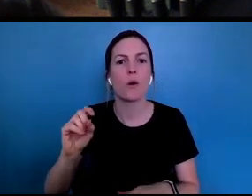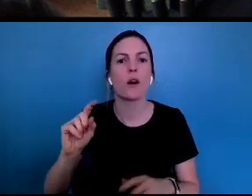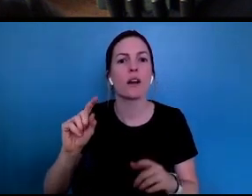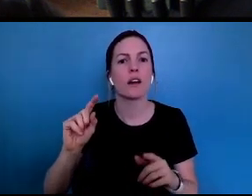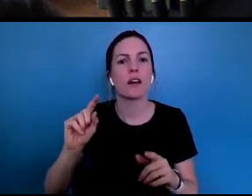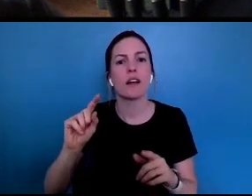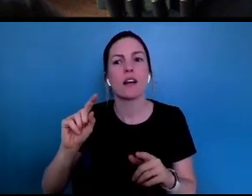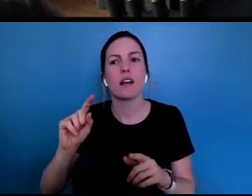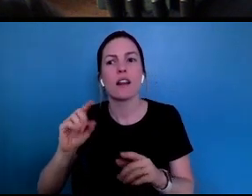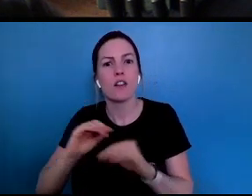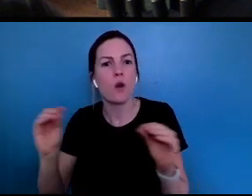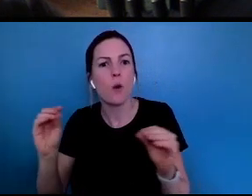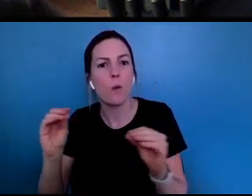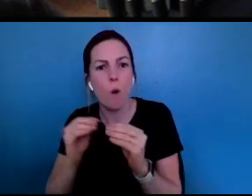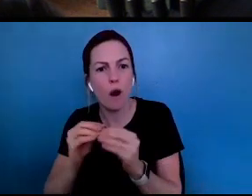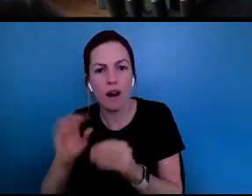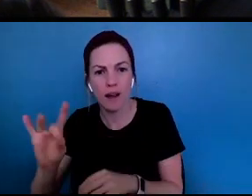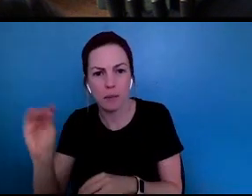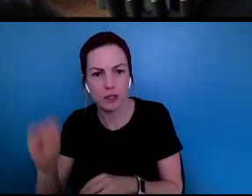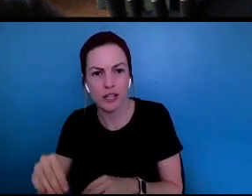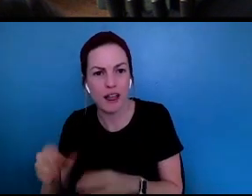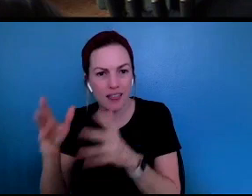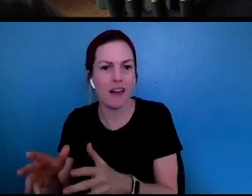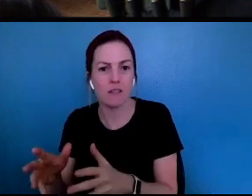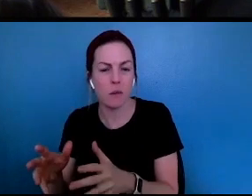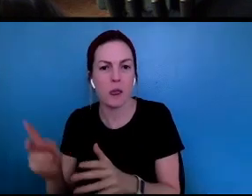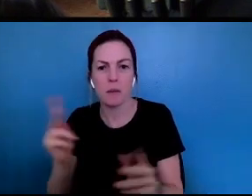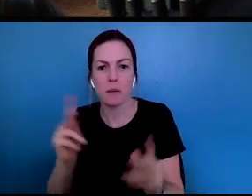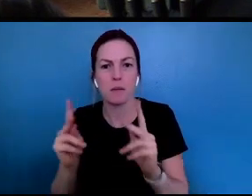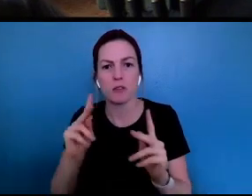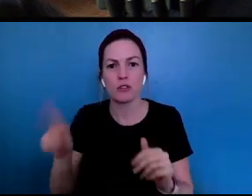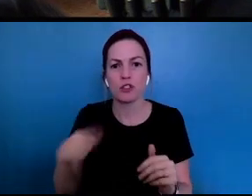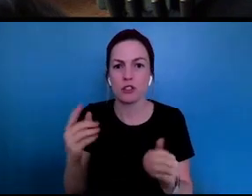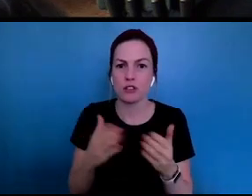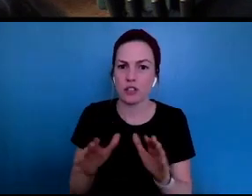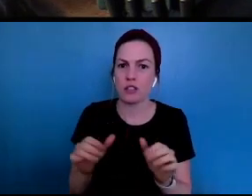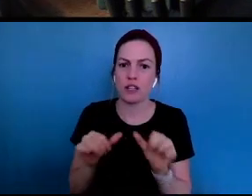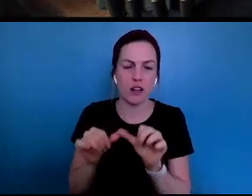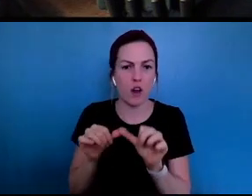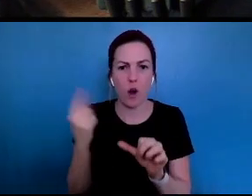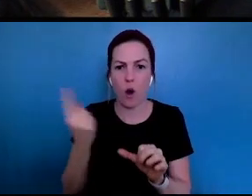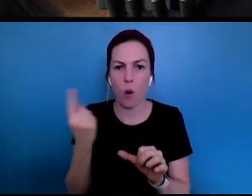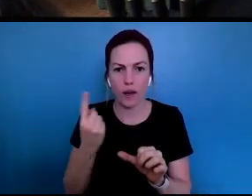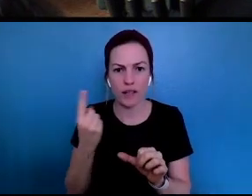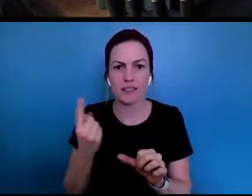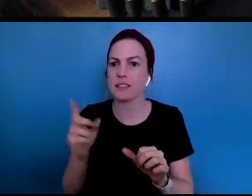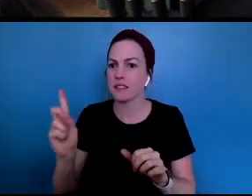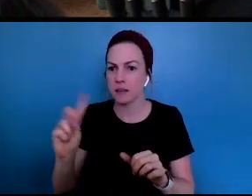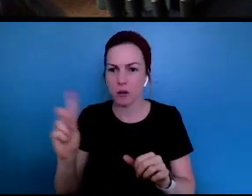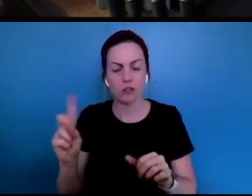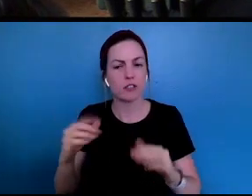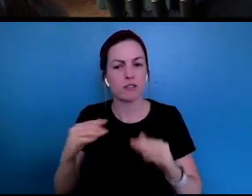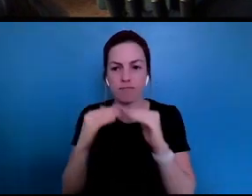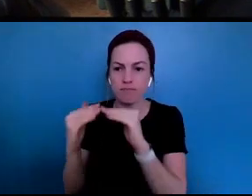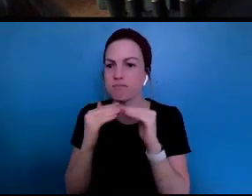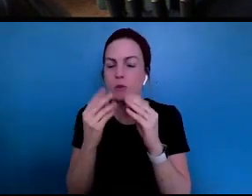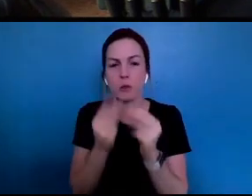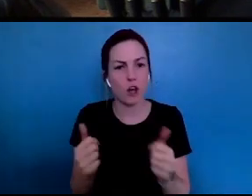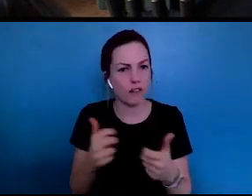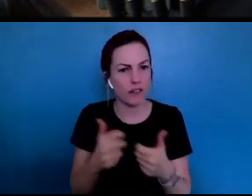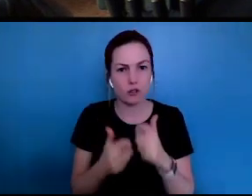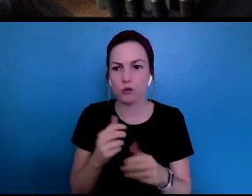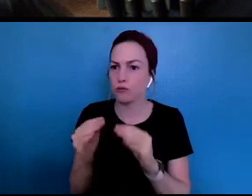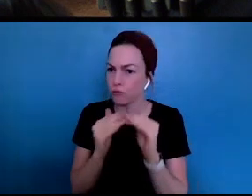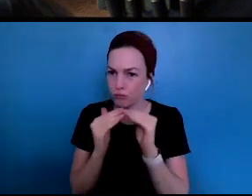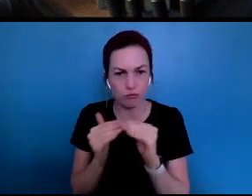anymore? It's just people generally, continuously practicing democracy and resolving issues and so on. But that also